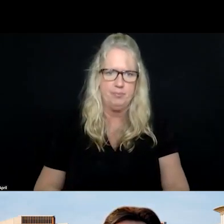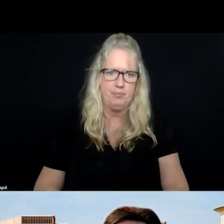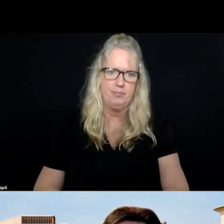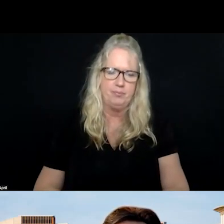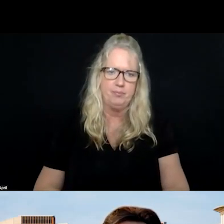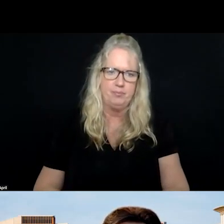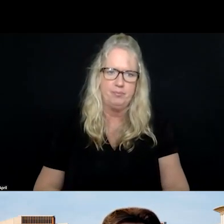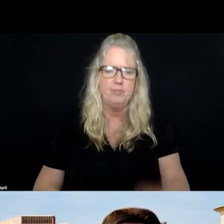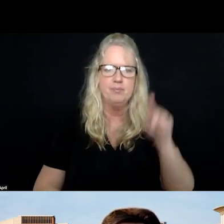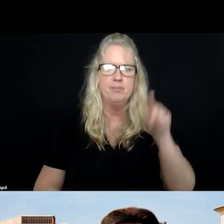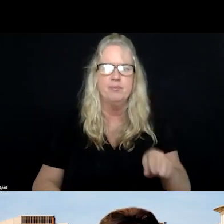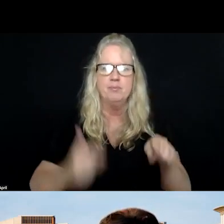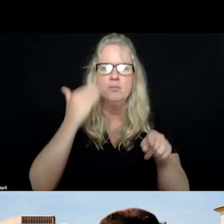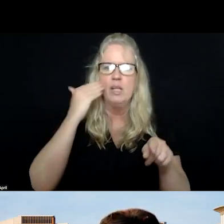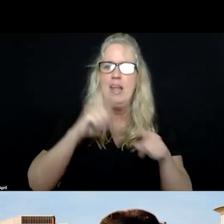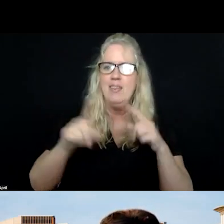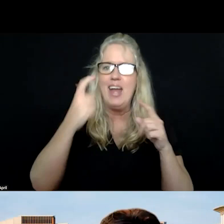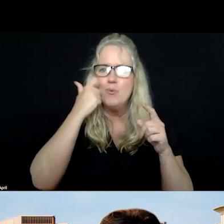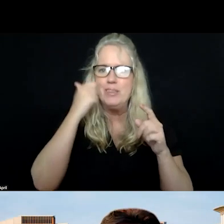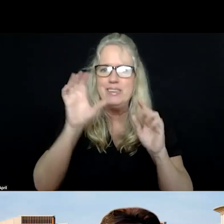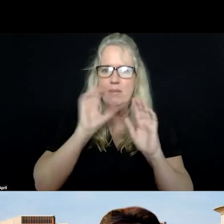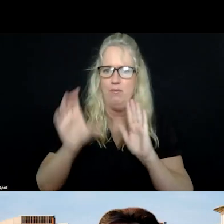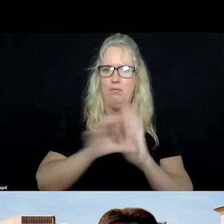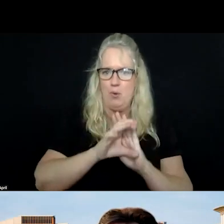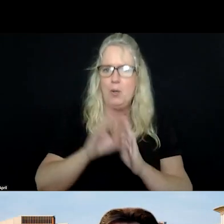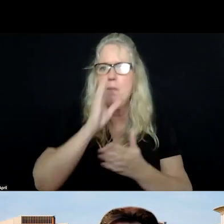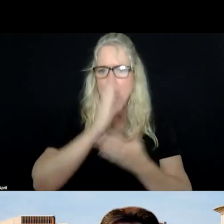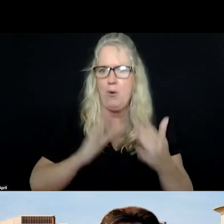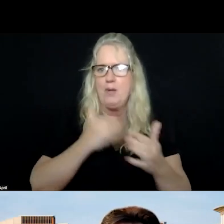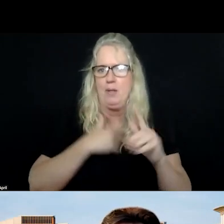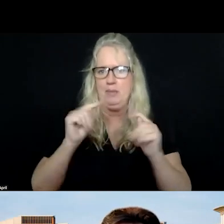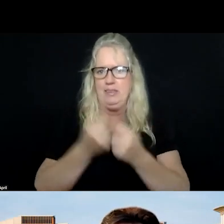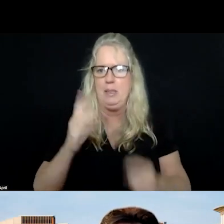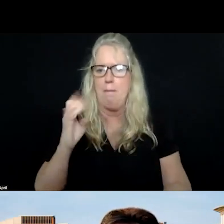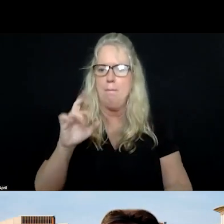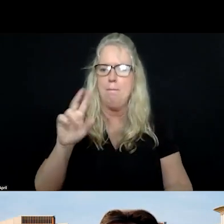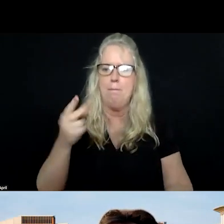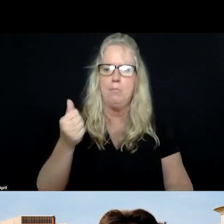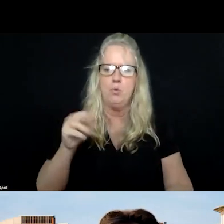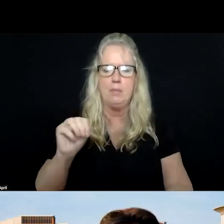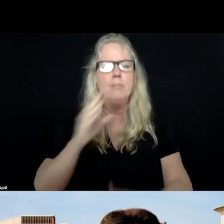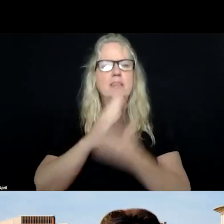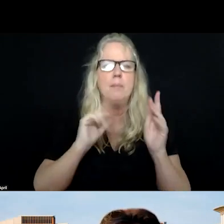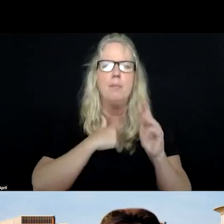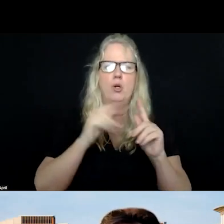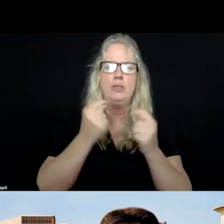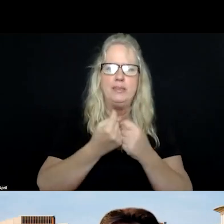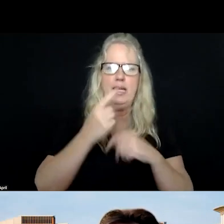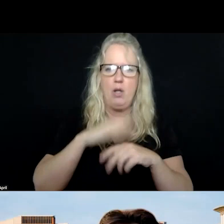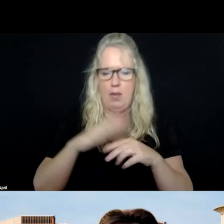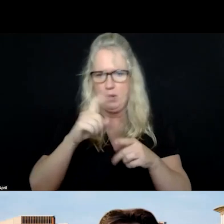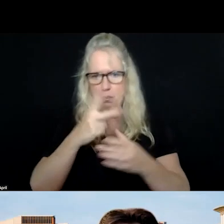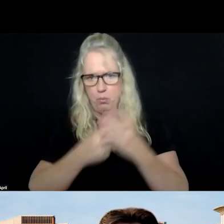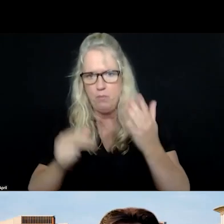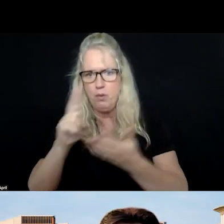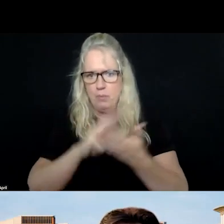I want to acknowledge that in that photo you saw part of our team, the Birmingham side, but there are members of our team who are on the call today, both from University